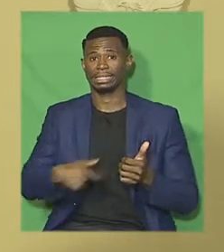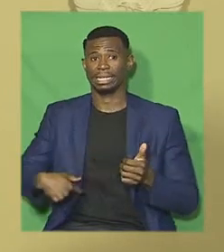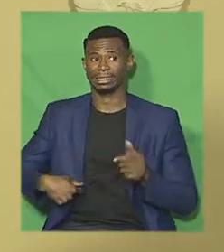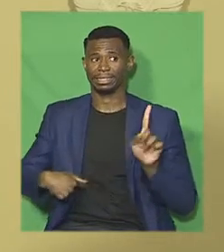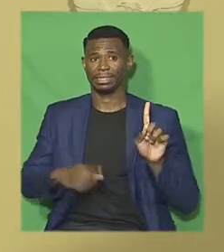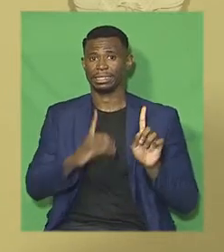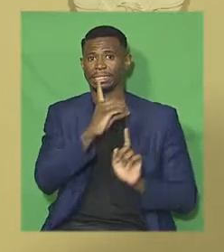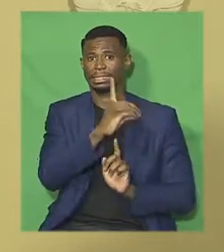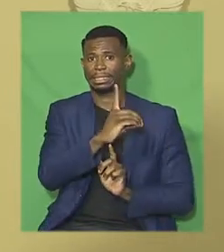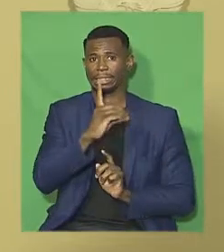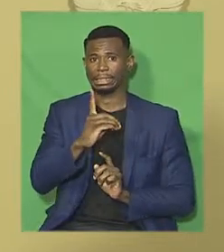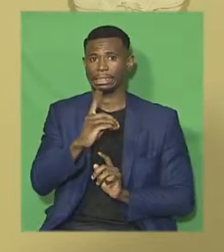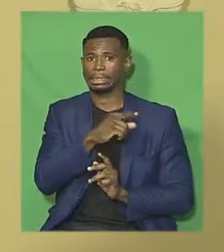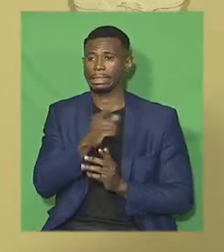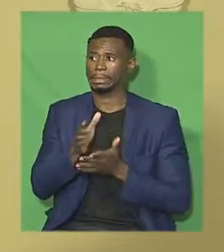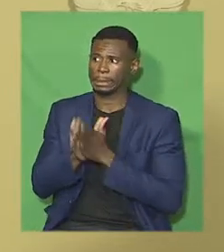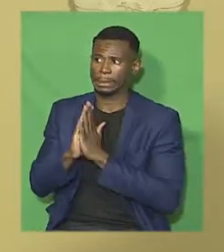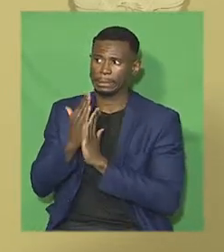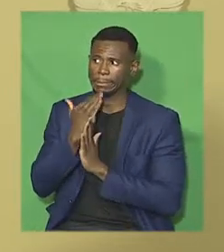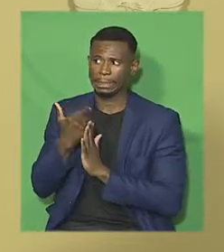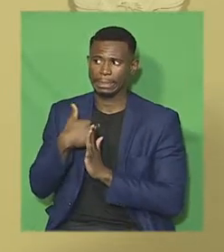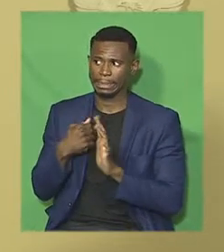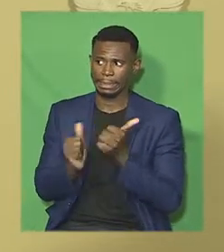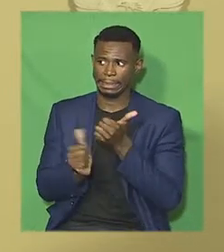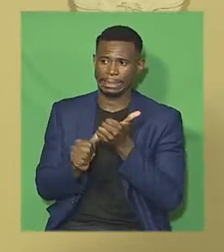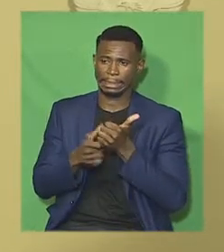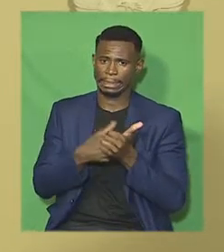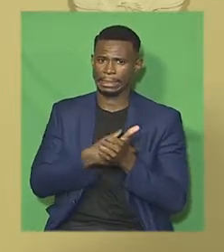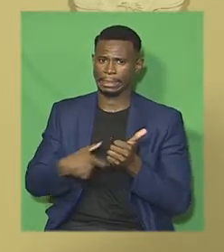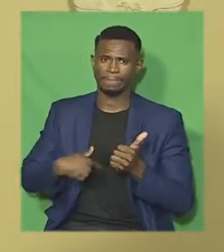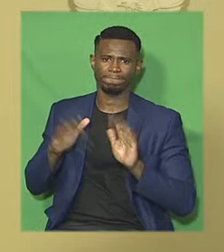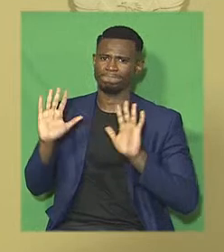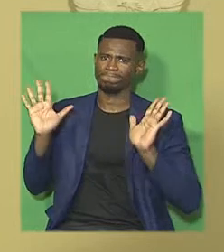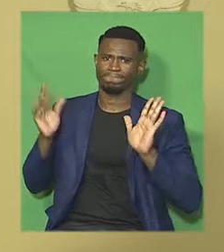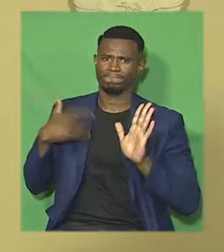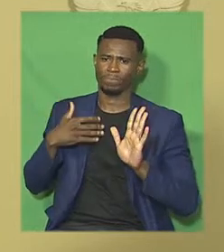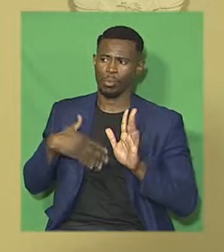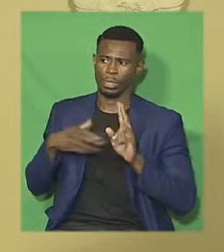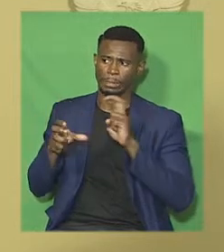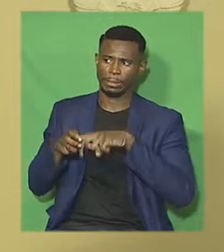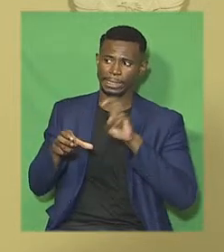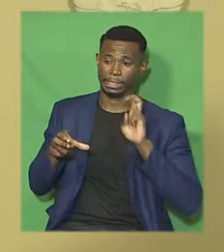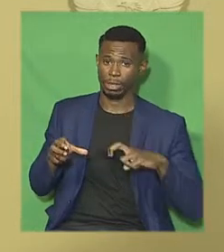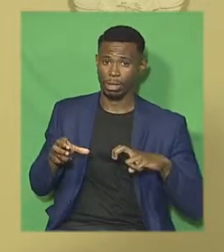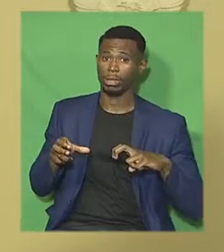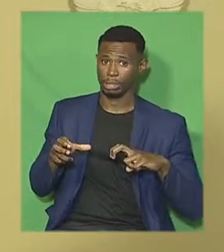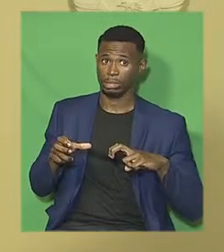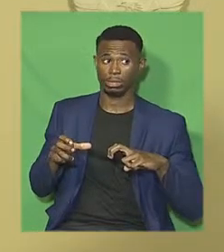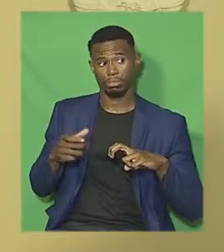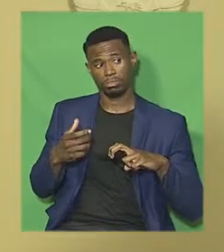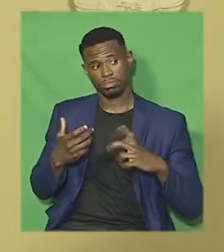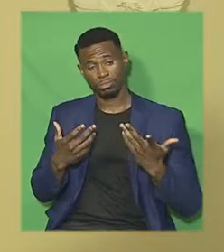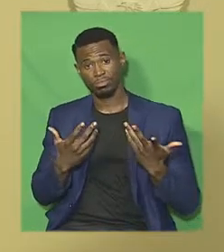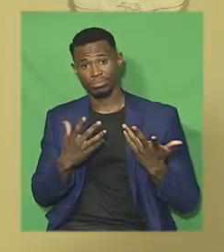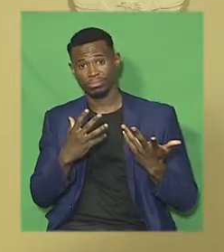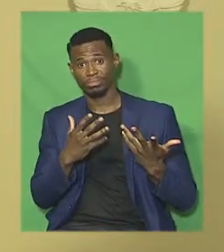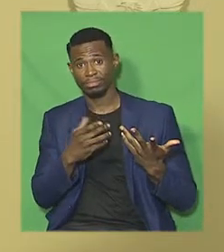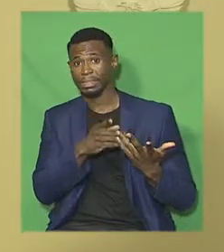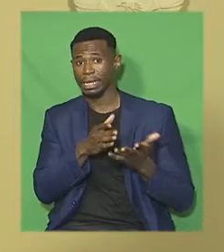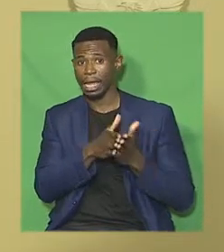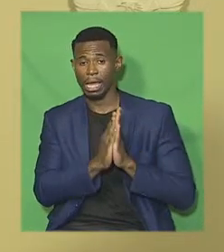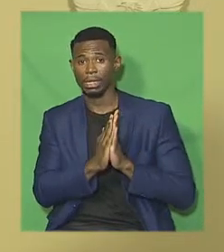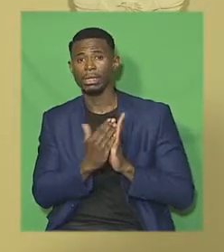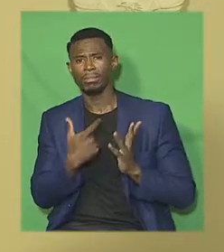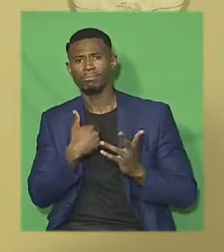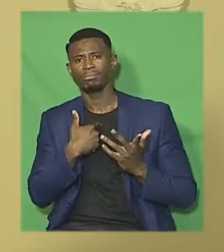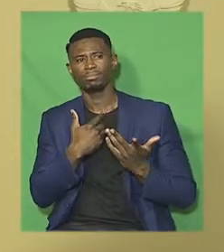step down from that position of Deputy President. I am grateful for his support over the